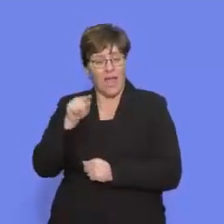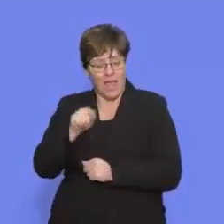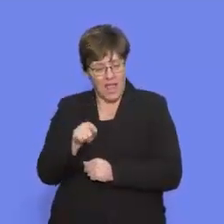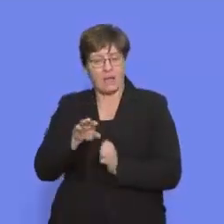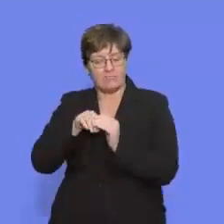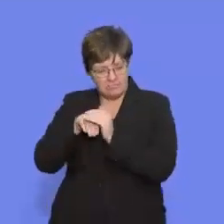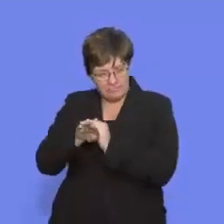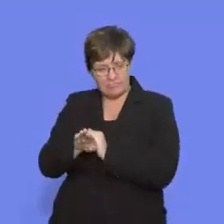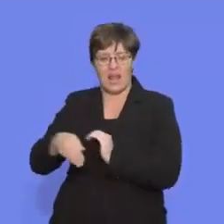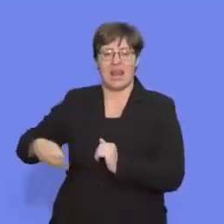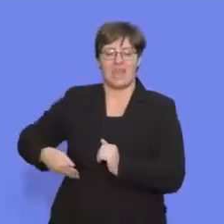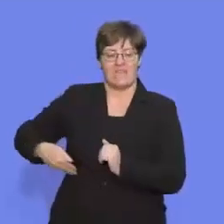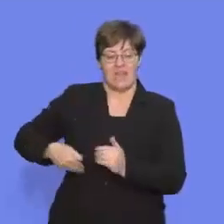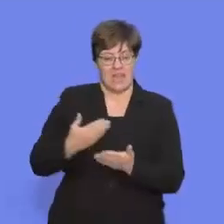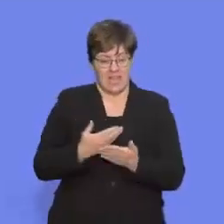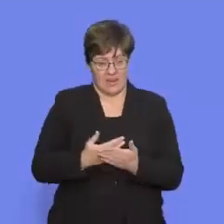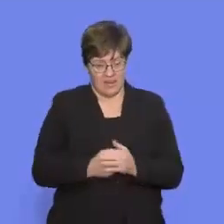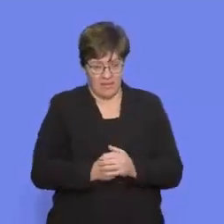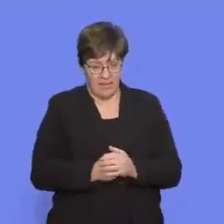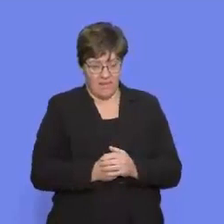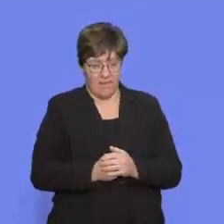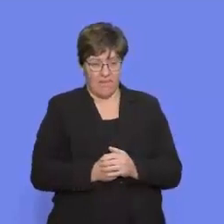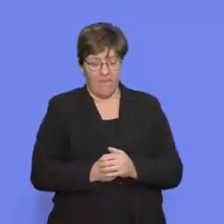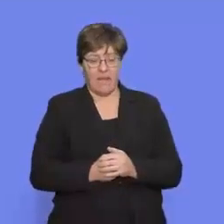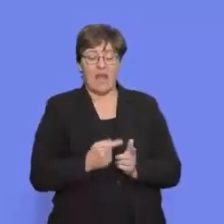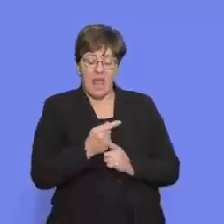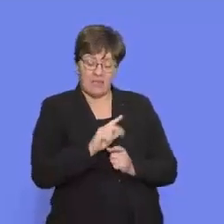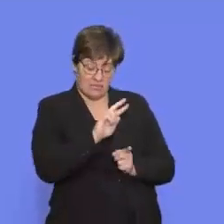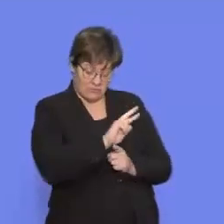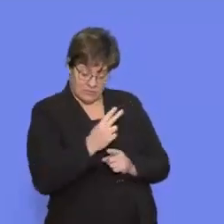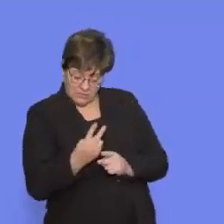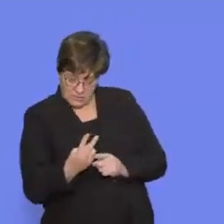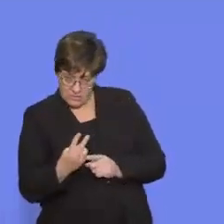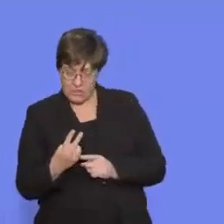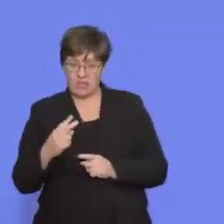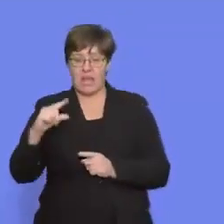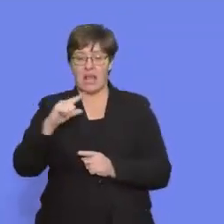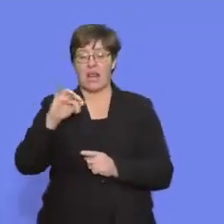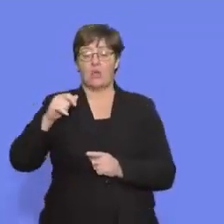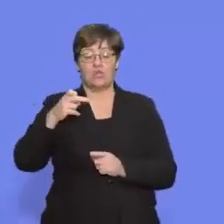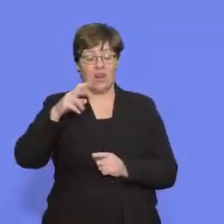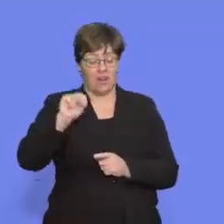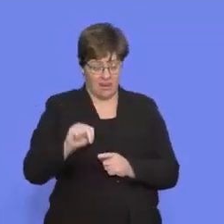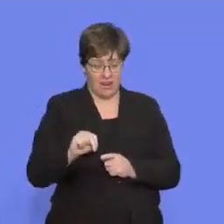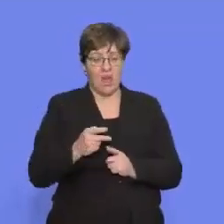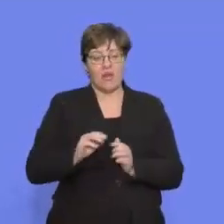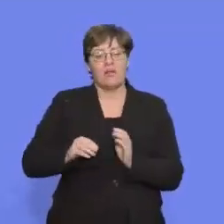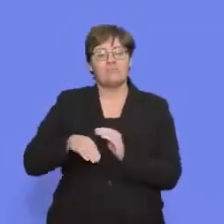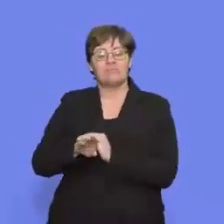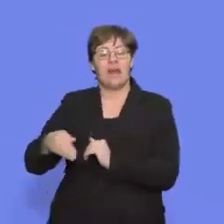the glucose has been converted into glycogen and then stored in the liver, it will come back to